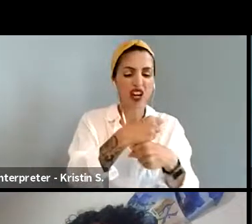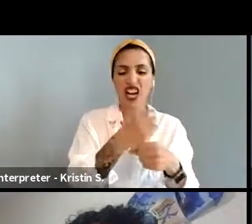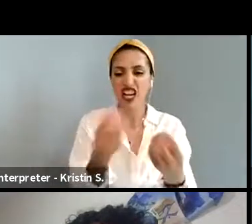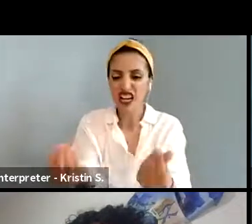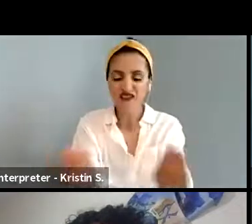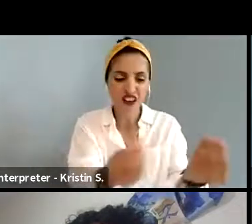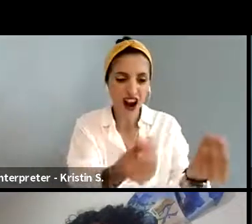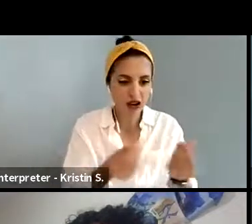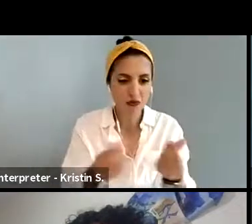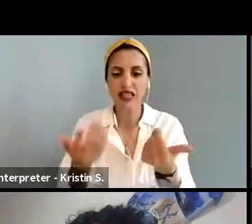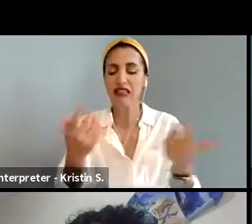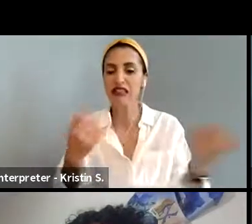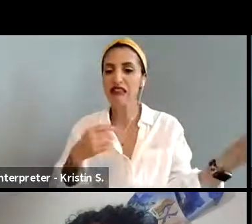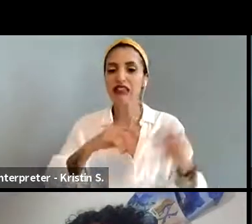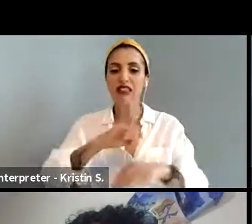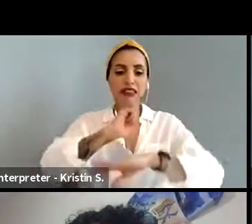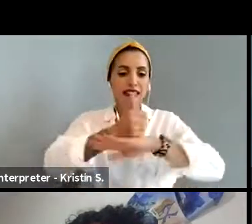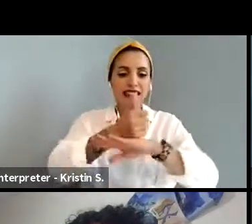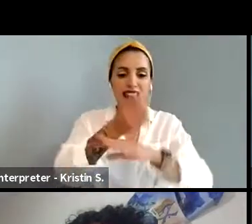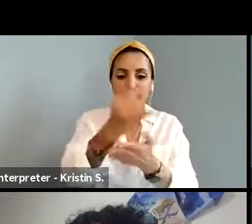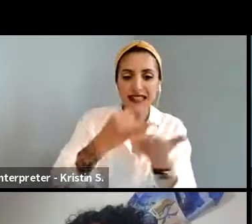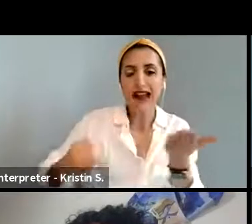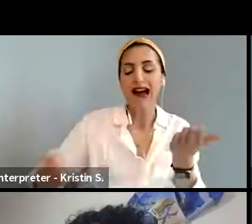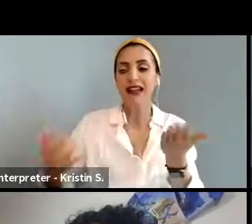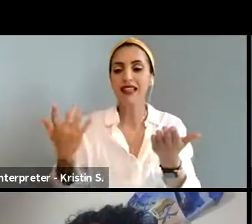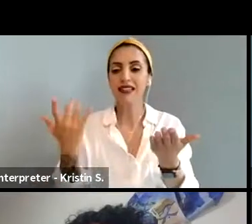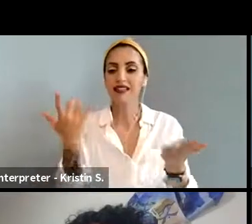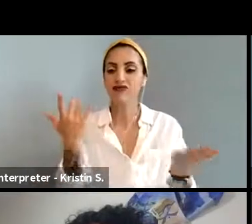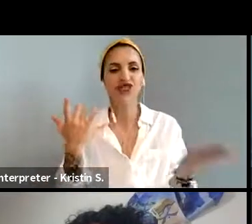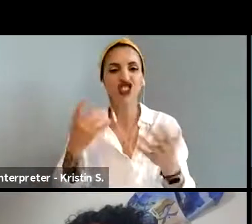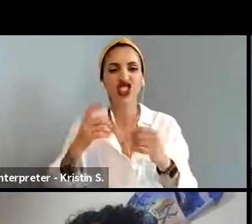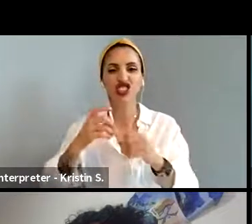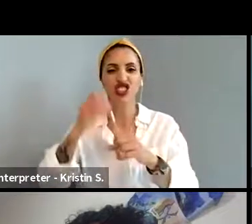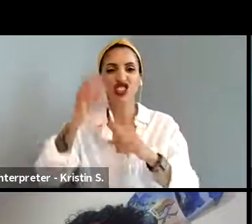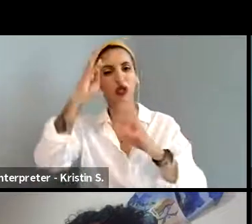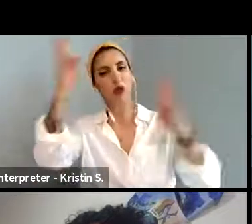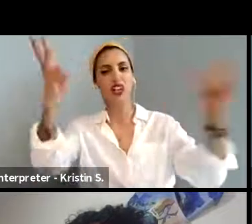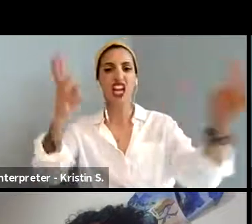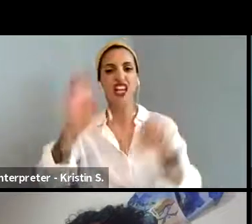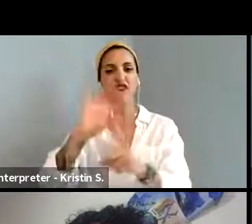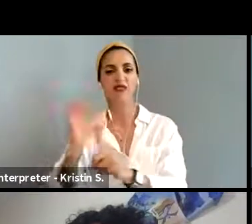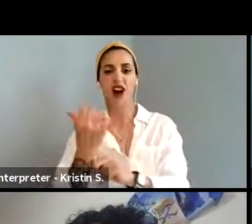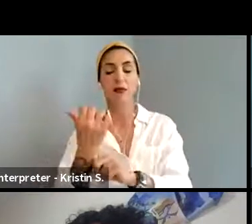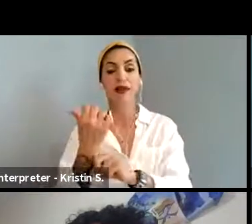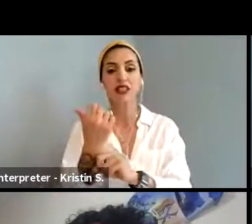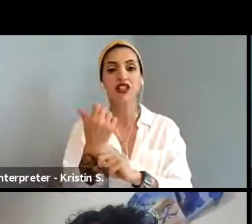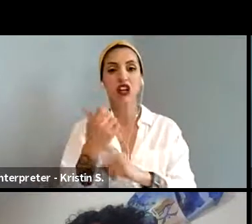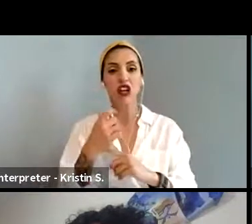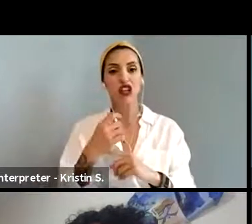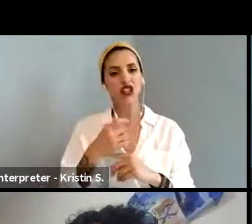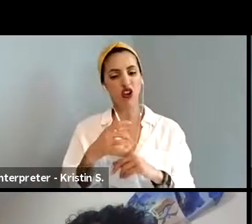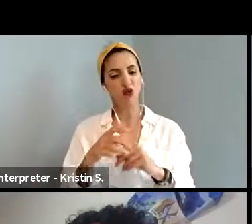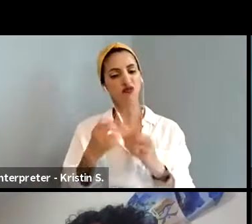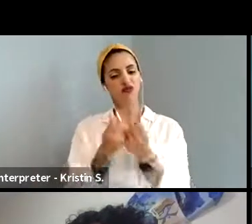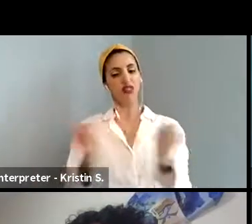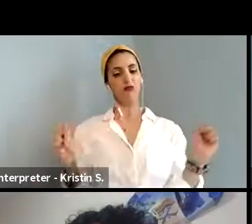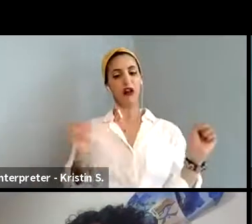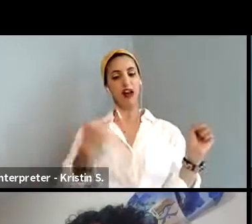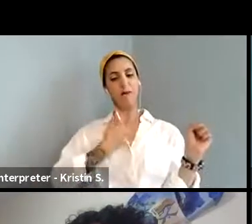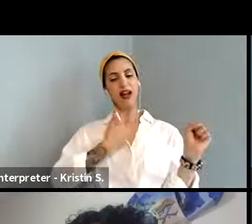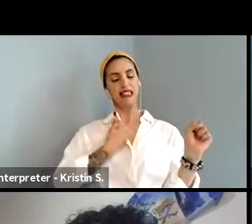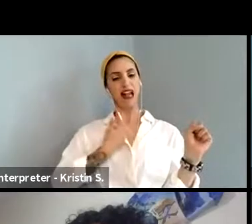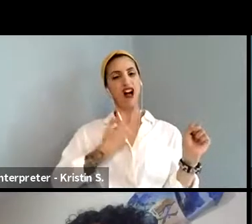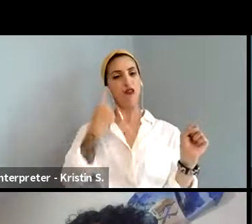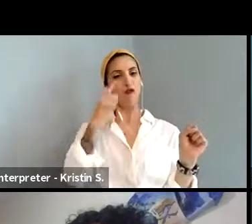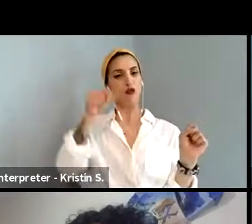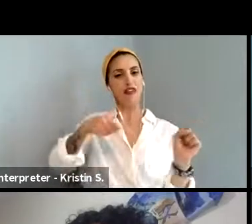design, spaces, environments, to find freedom and to liberate myself in this project. And